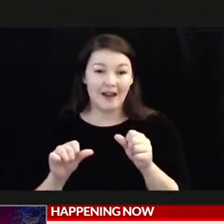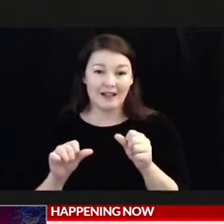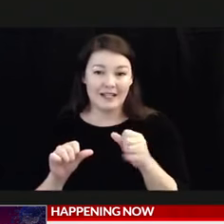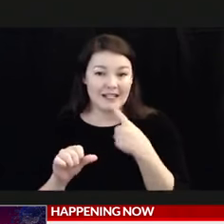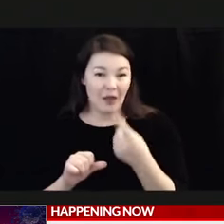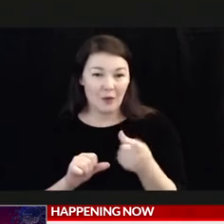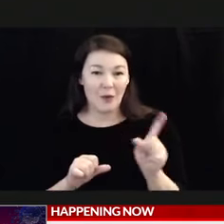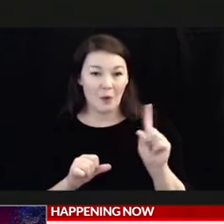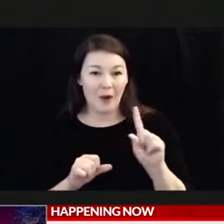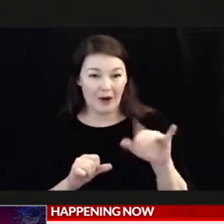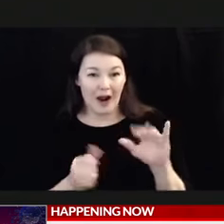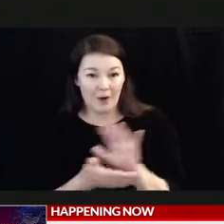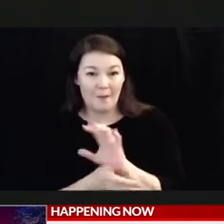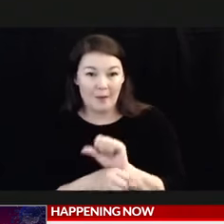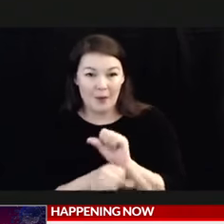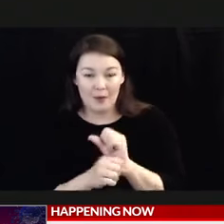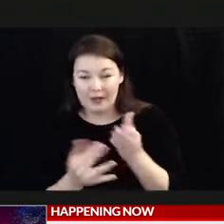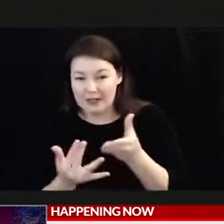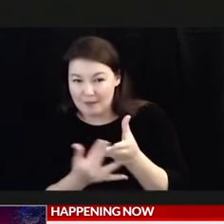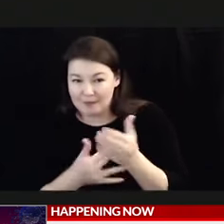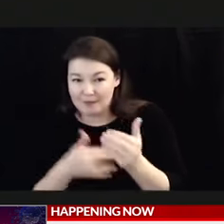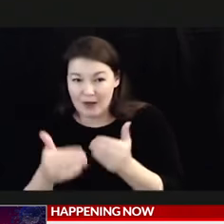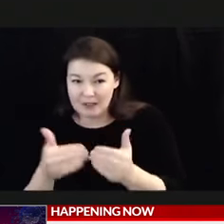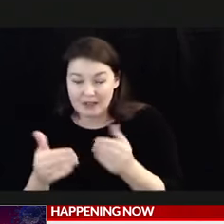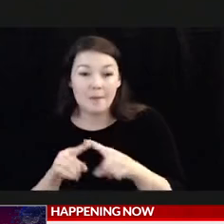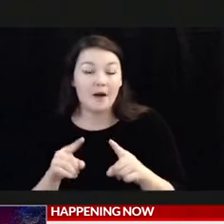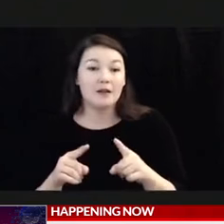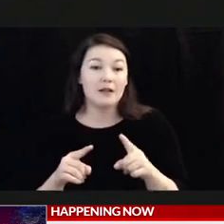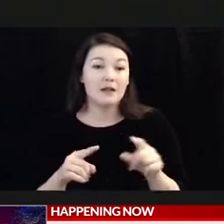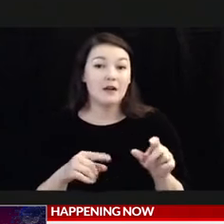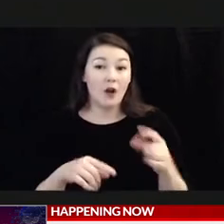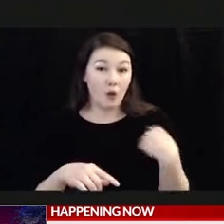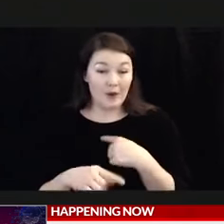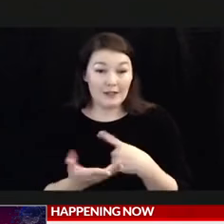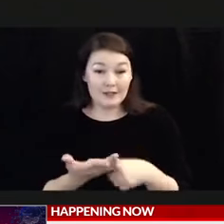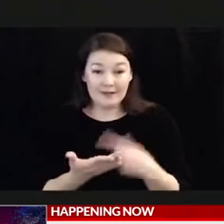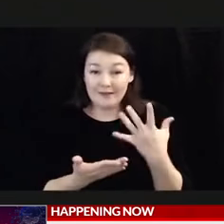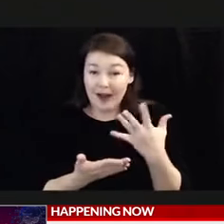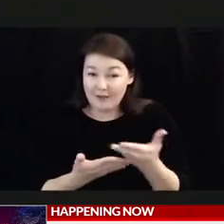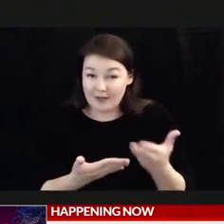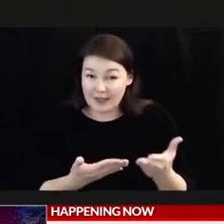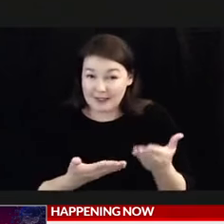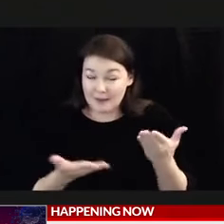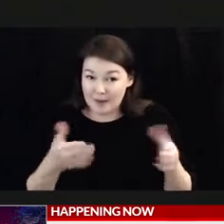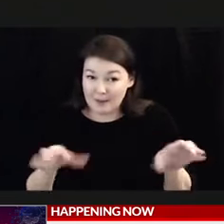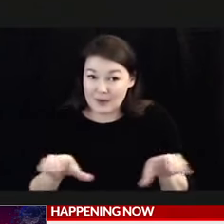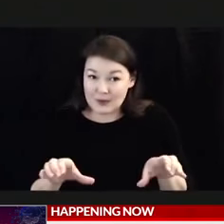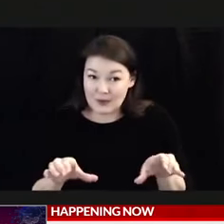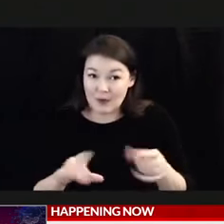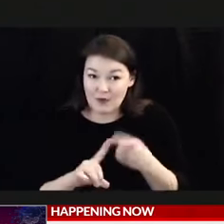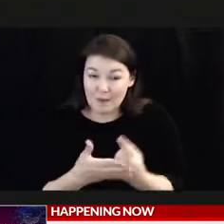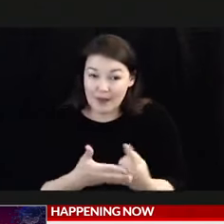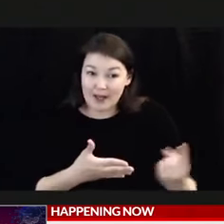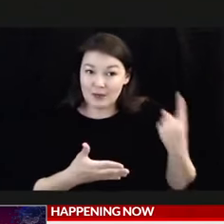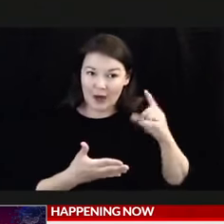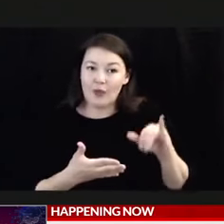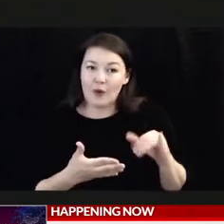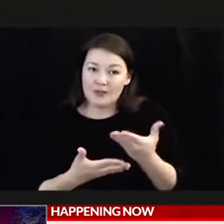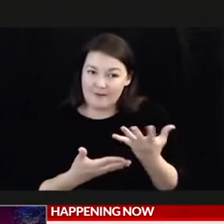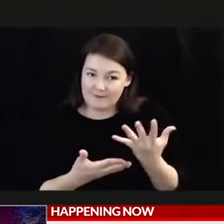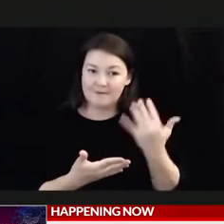done all 5 things that we talked about last week that we might need to do if cases need to increase. So we